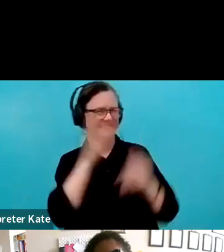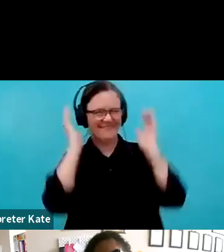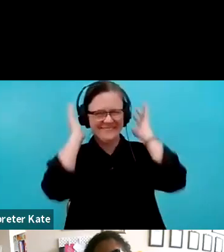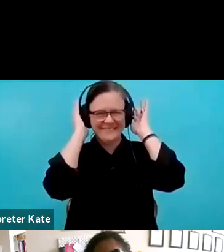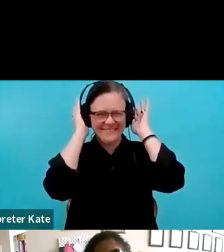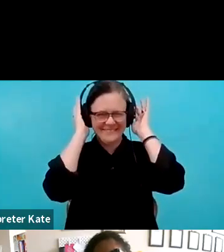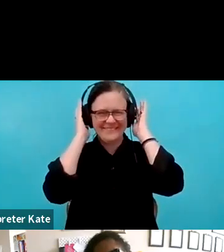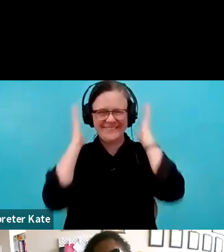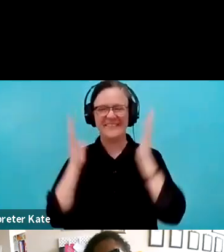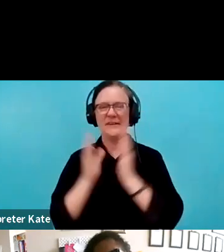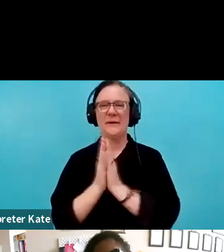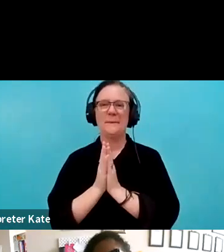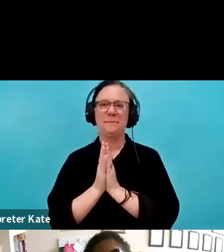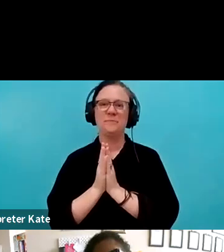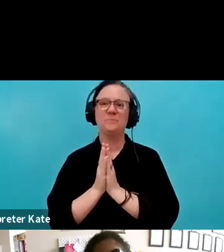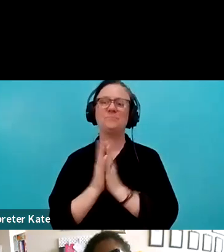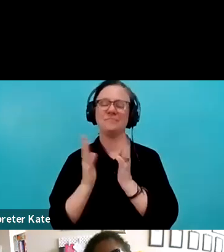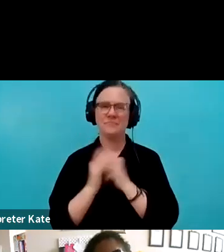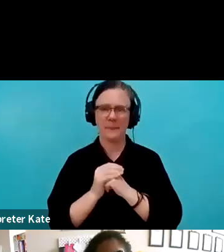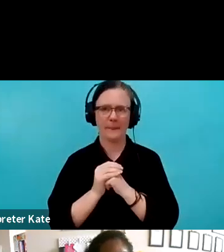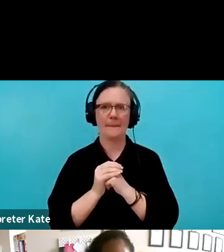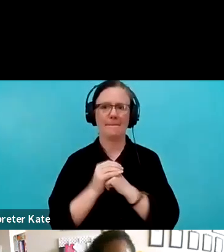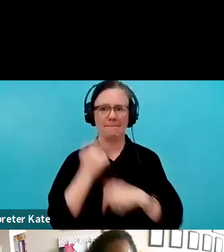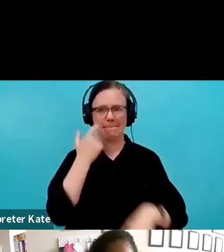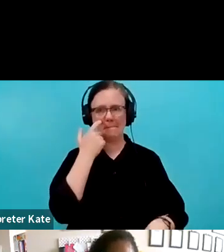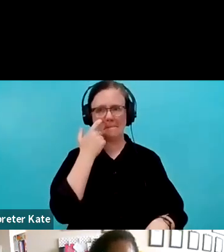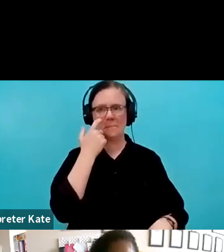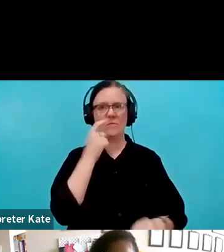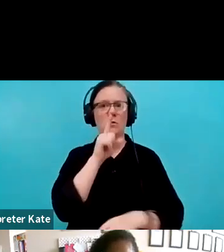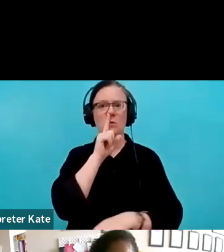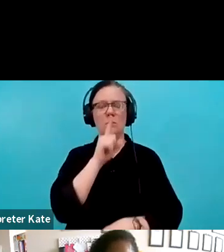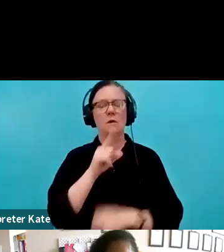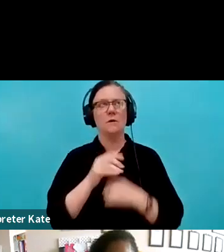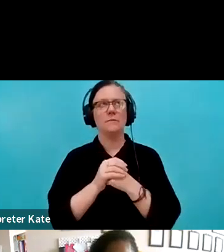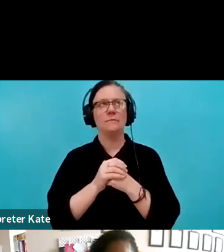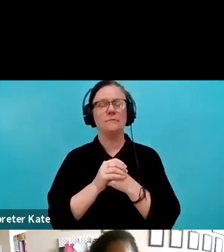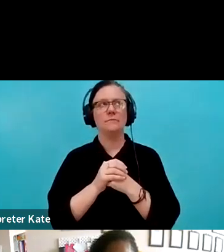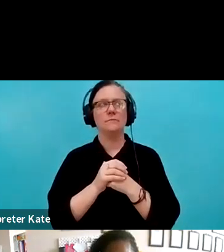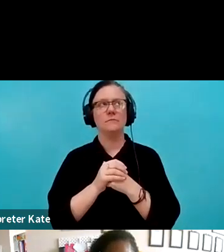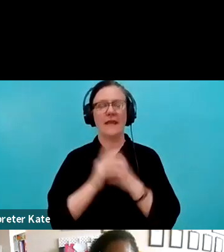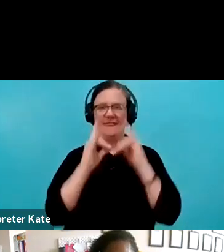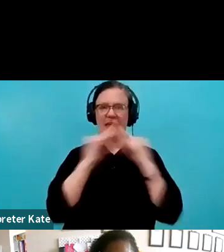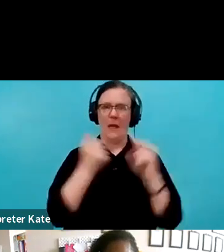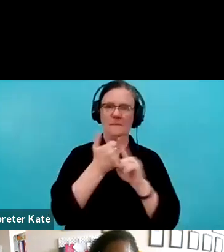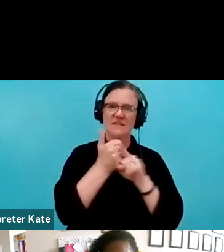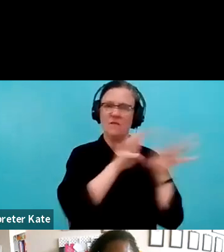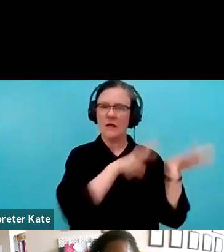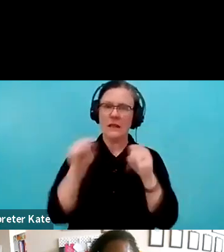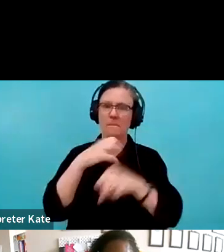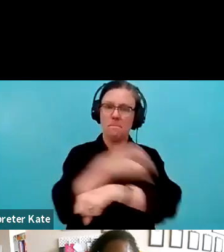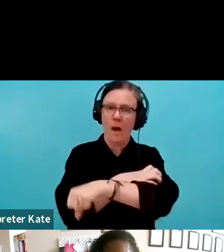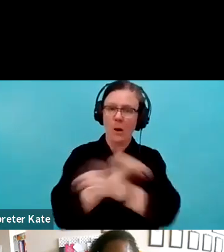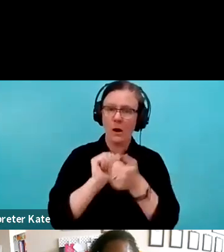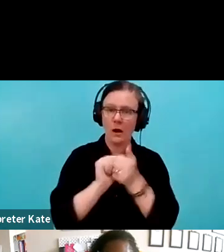And I think that one of the most profound ways that Crip Camp claims power is